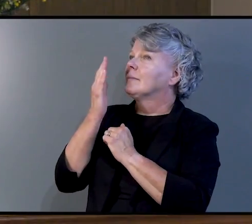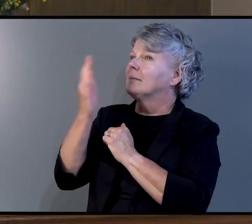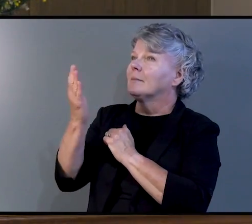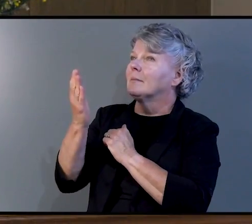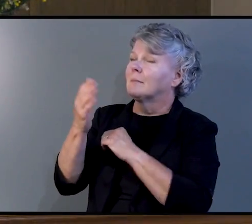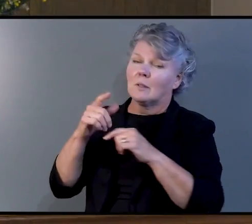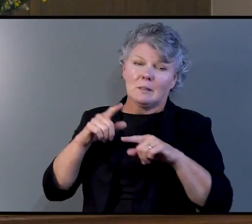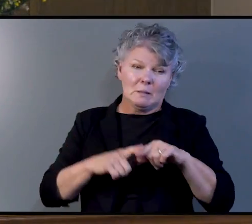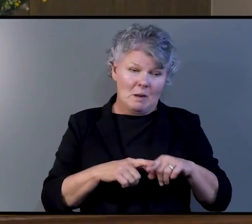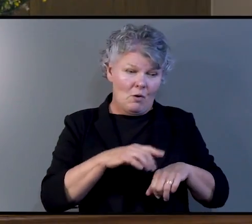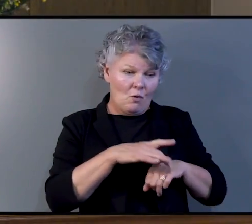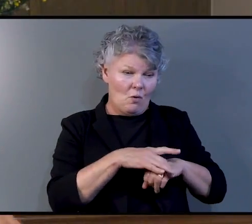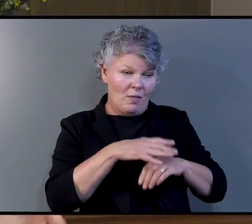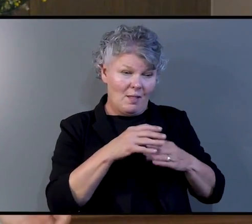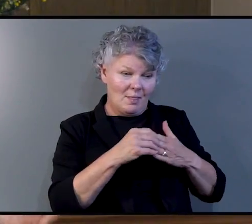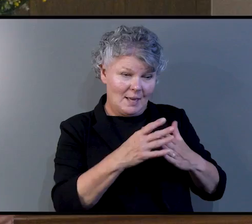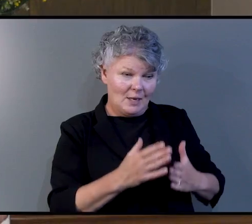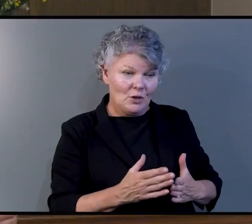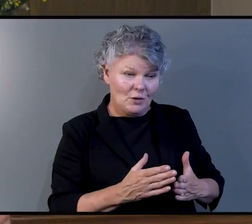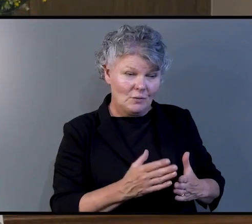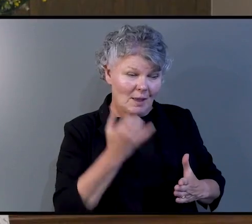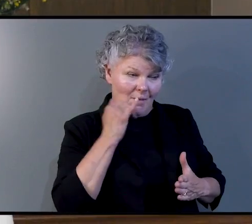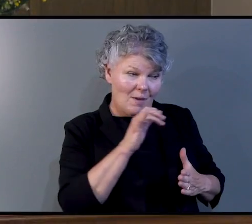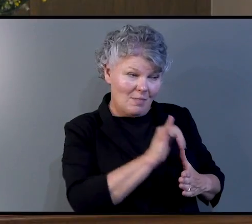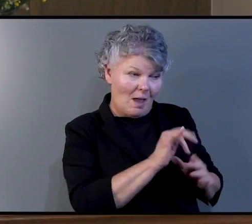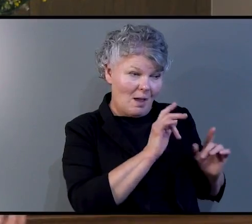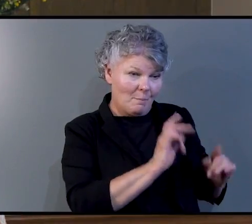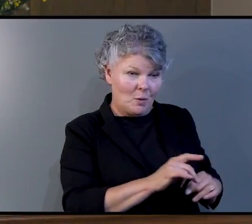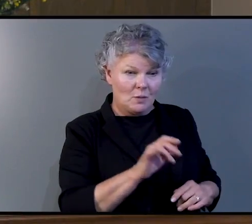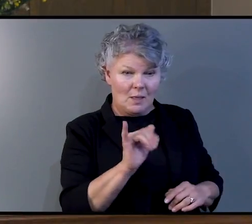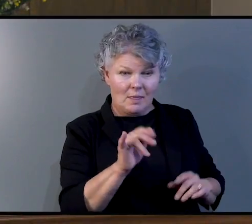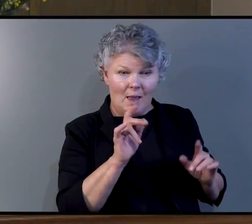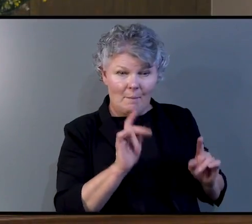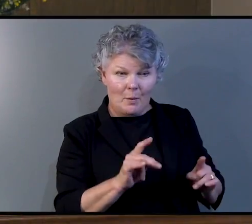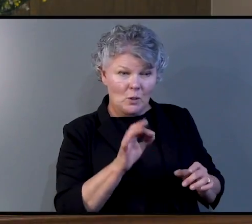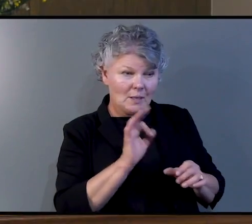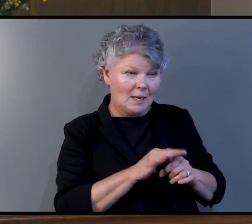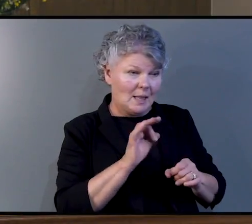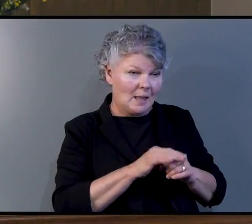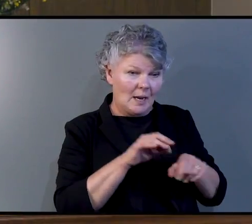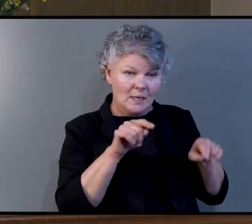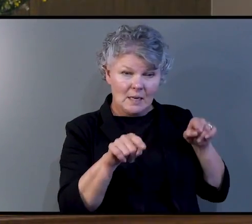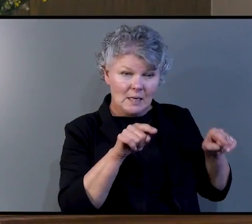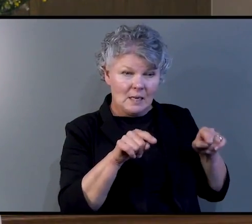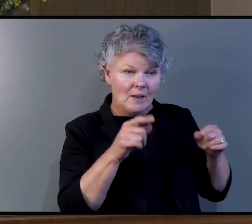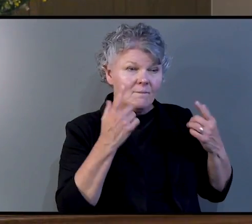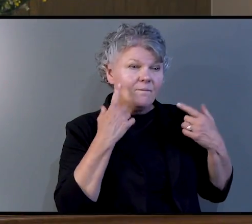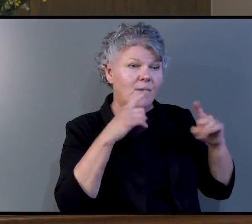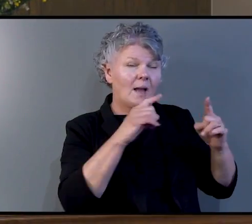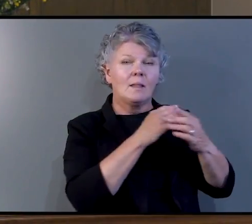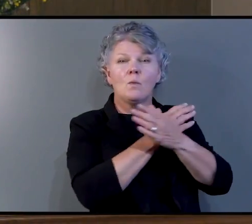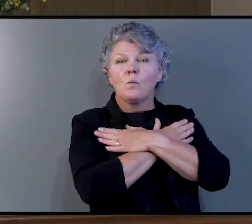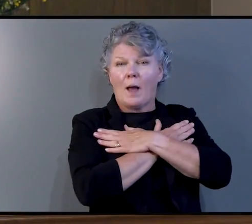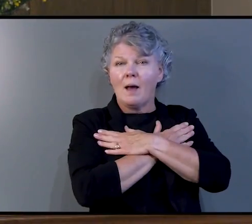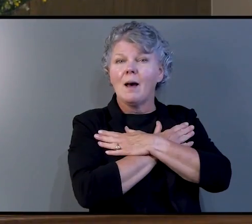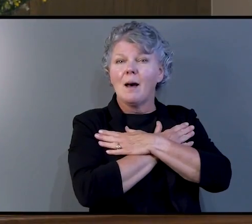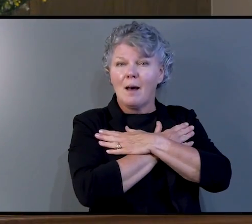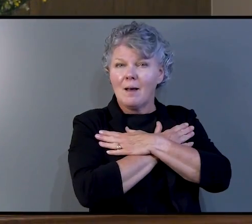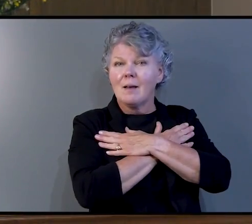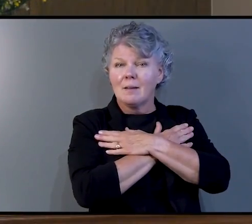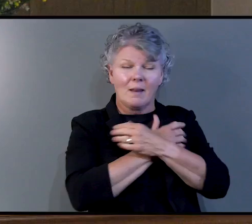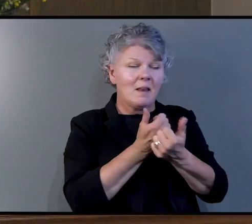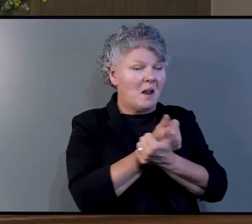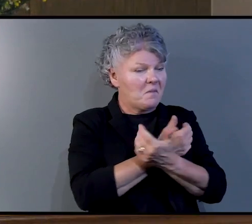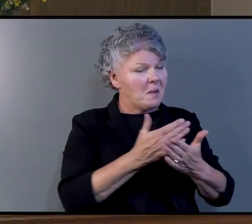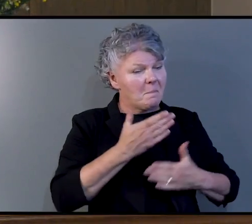on our earthly leaders, thinking, if only this person or that person would be elected, then I could finally rest and things would